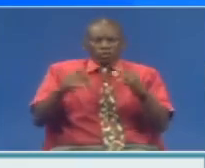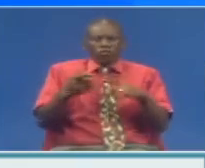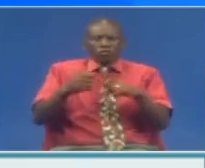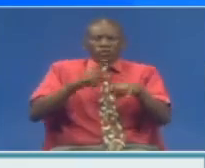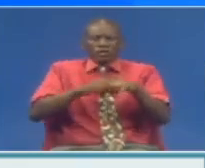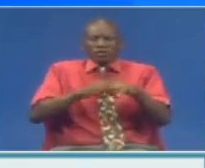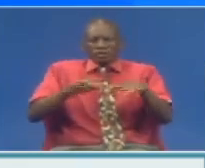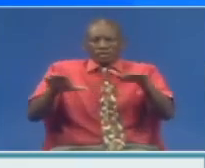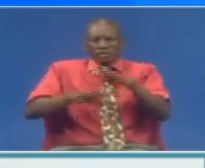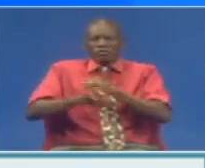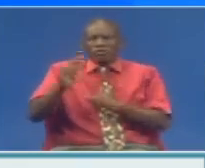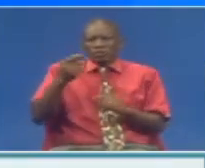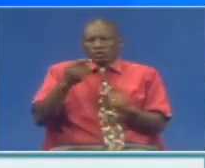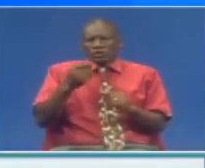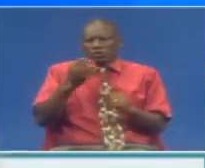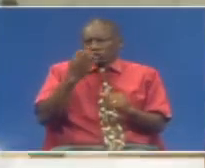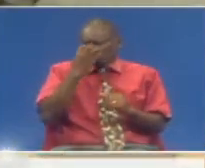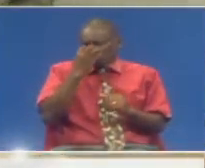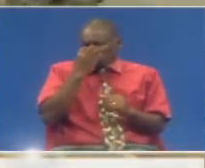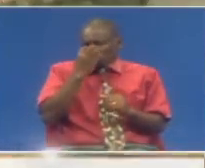president and what lies ahead.